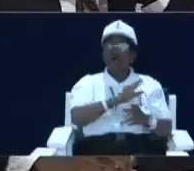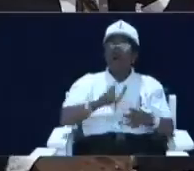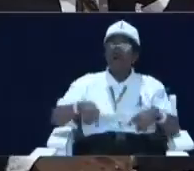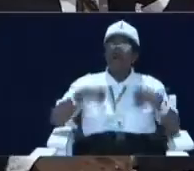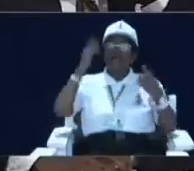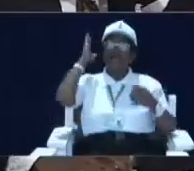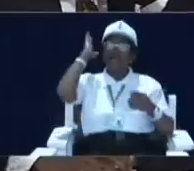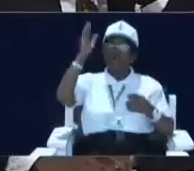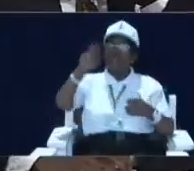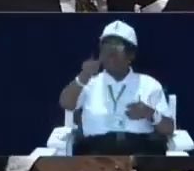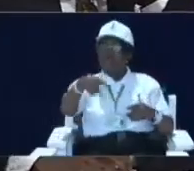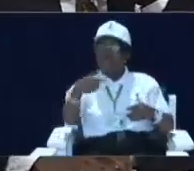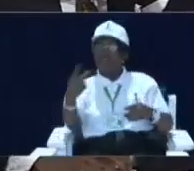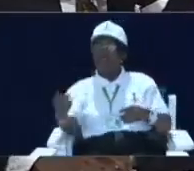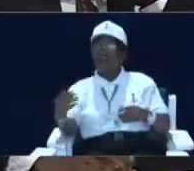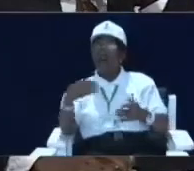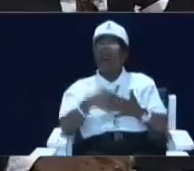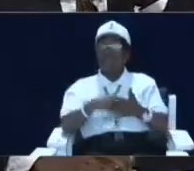month.